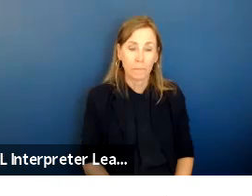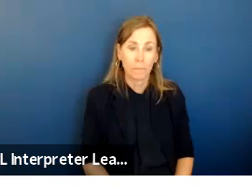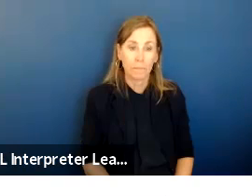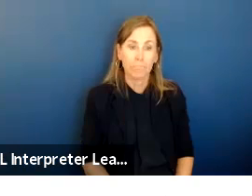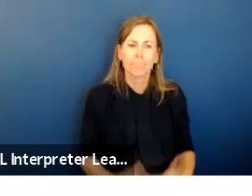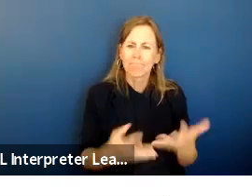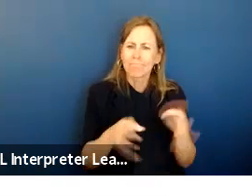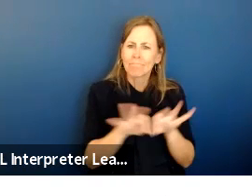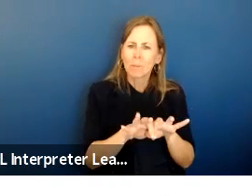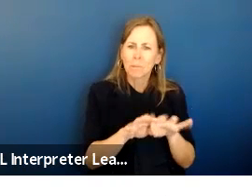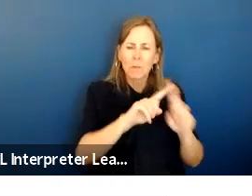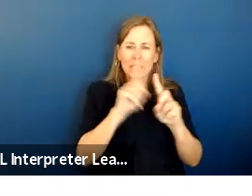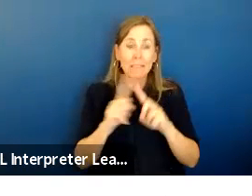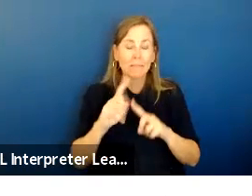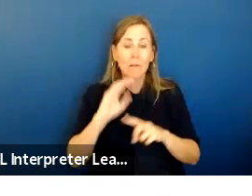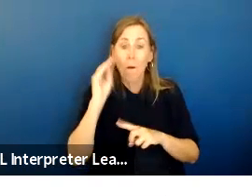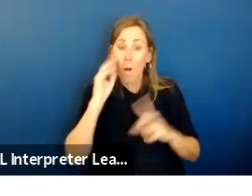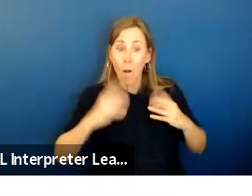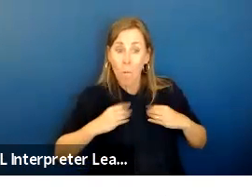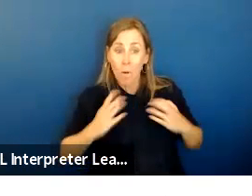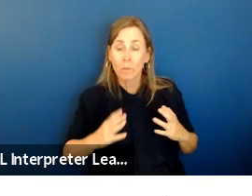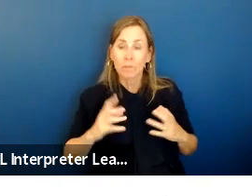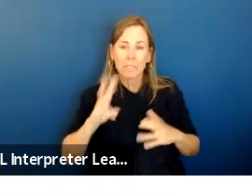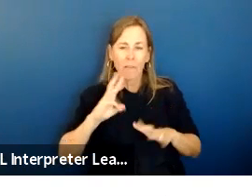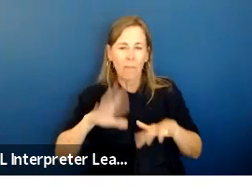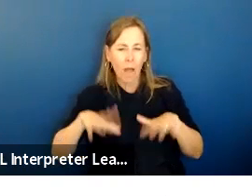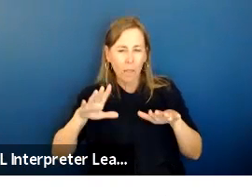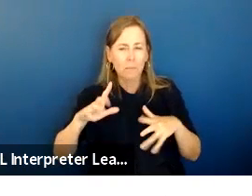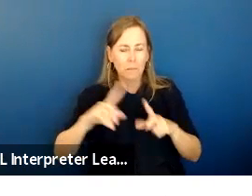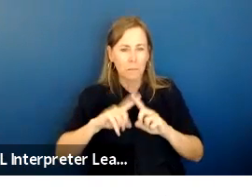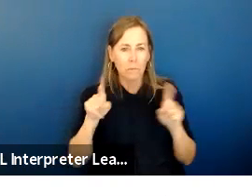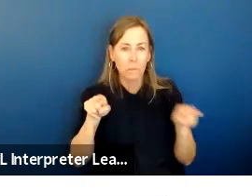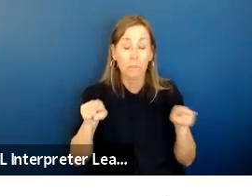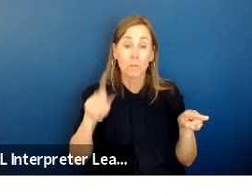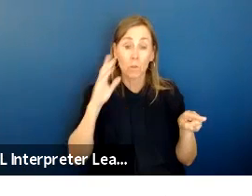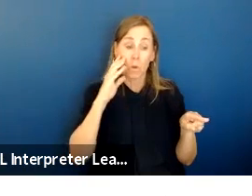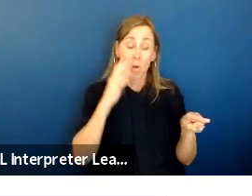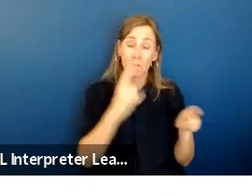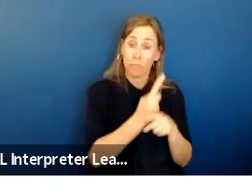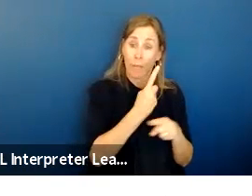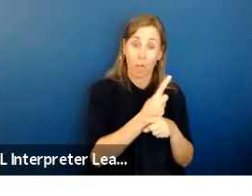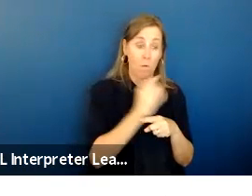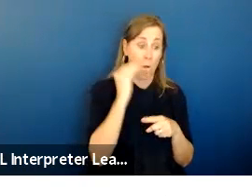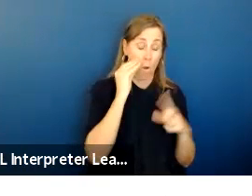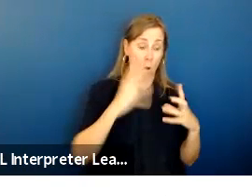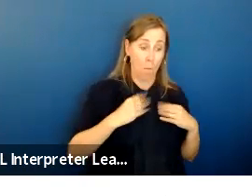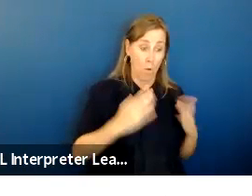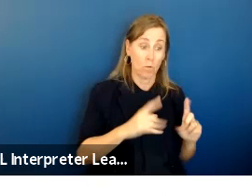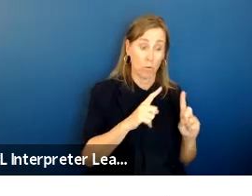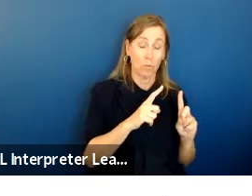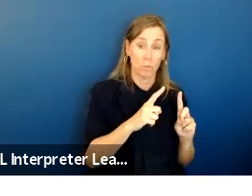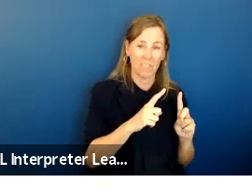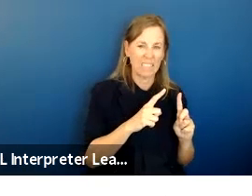Some key differences between homeowners and flood insurance policies. There are coverages on your standard homeowners policy that are specifically excluded in